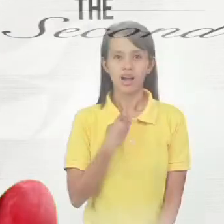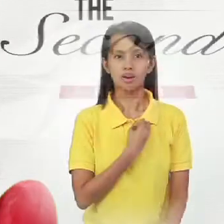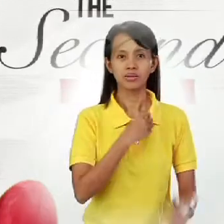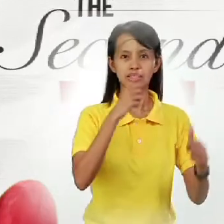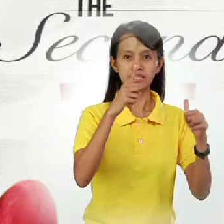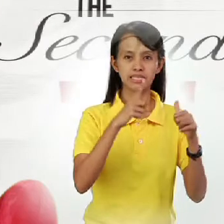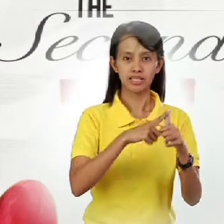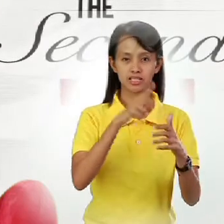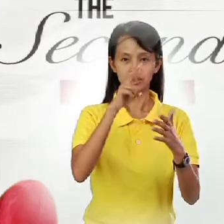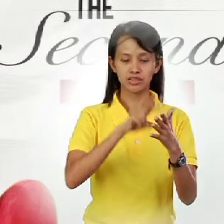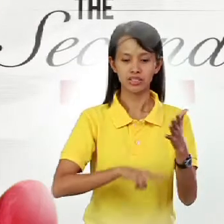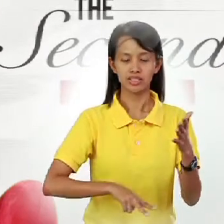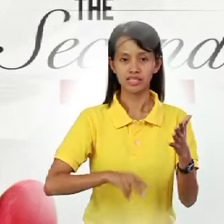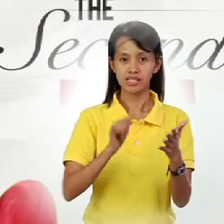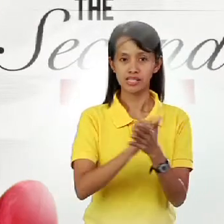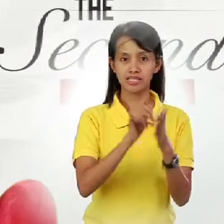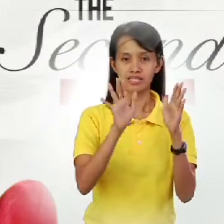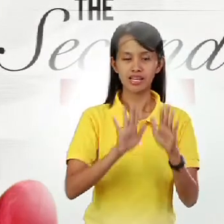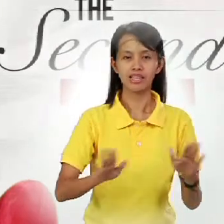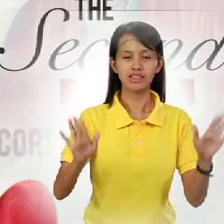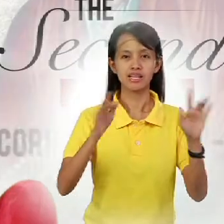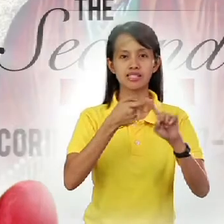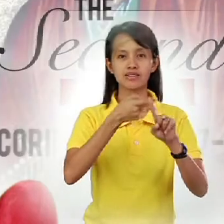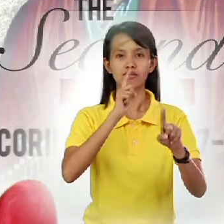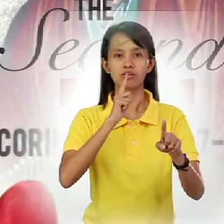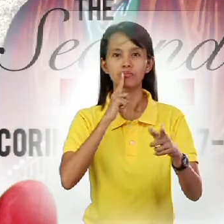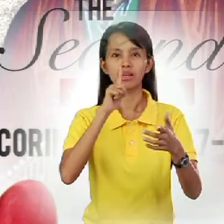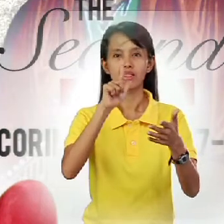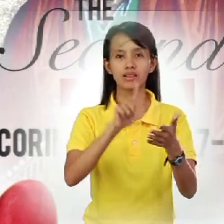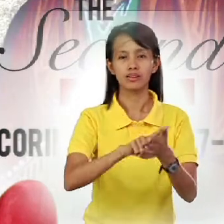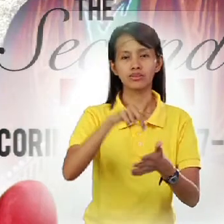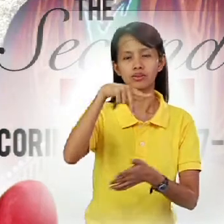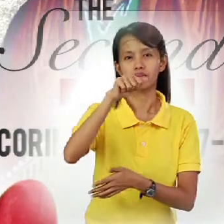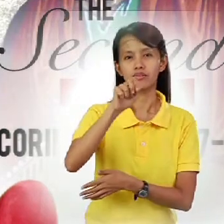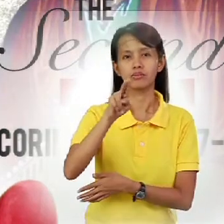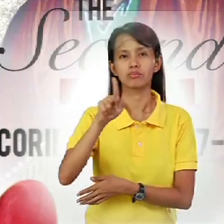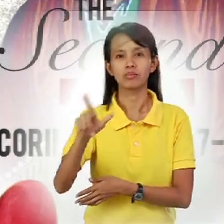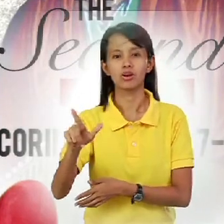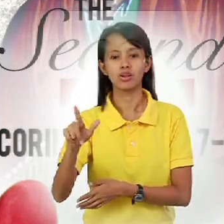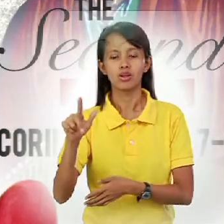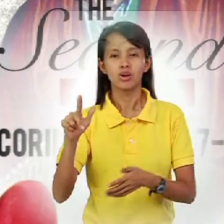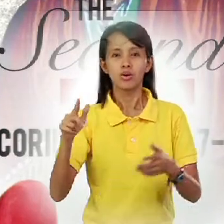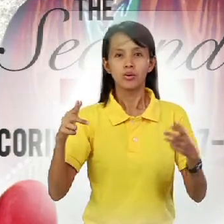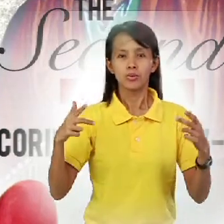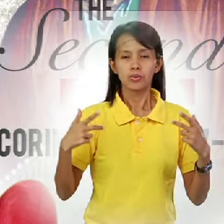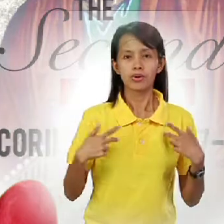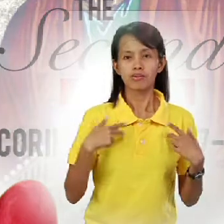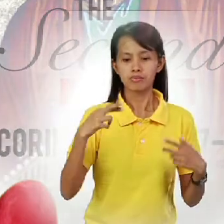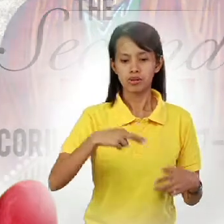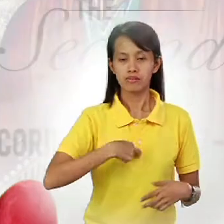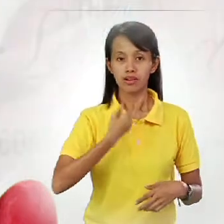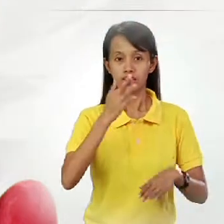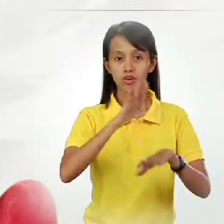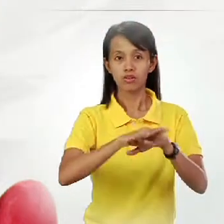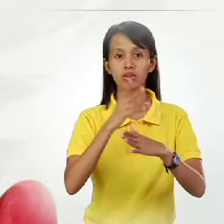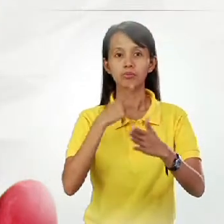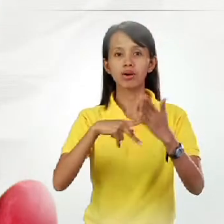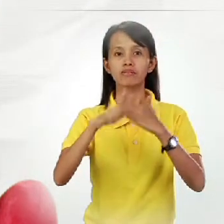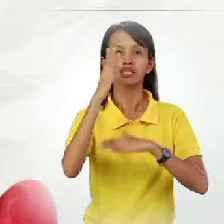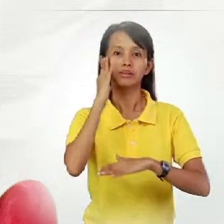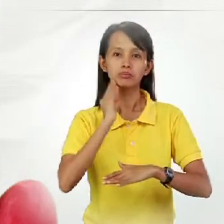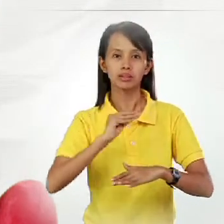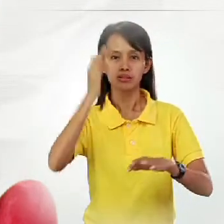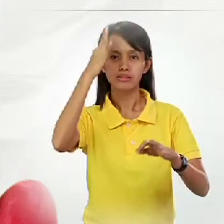Our second reading for this Sunday comes from the second letter of Paul to the Corinthians. We have been reflecting on the